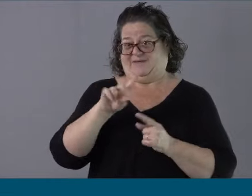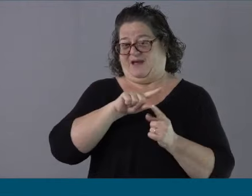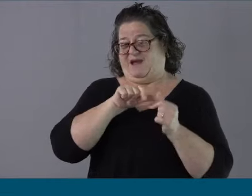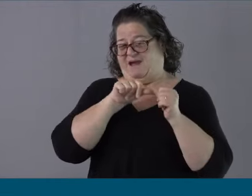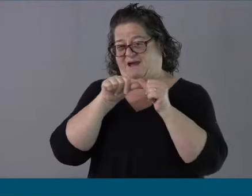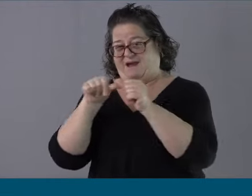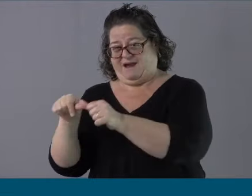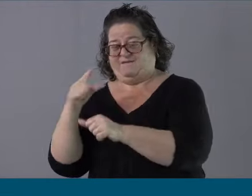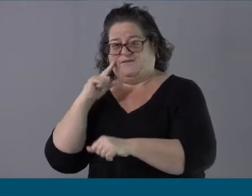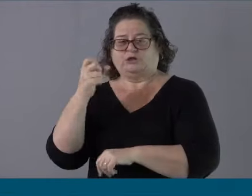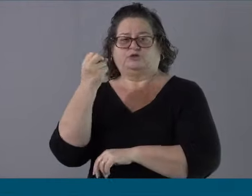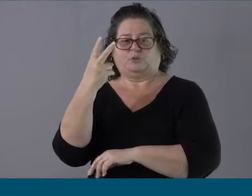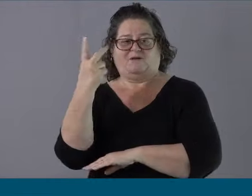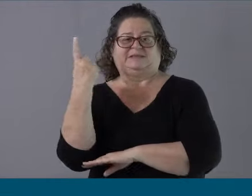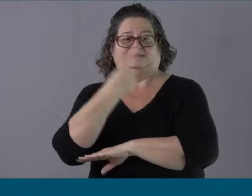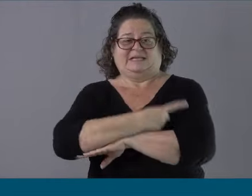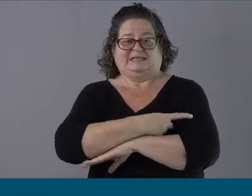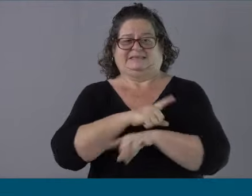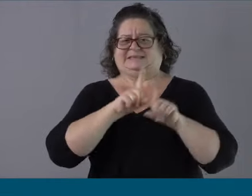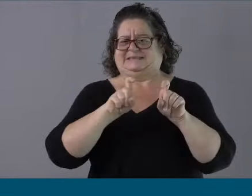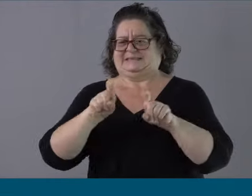at